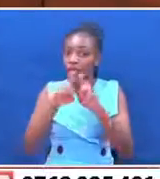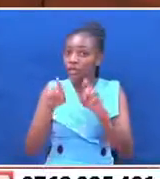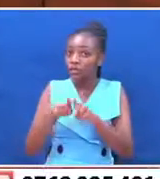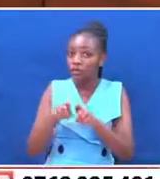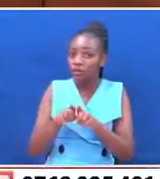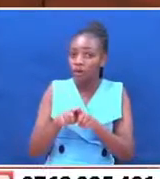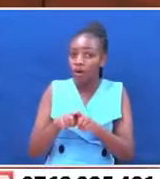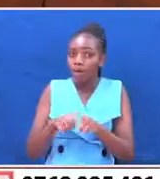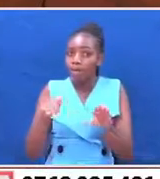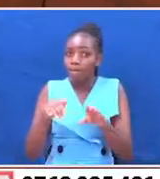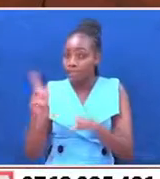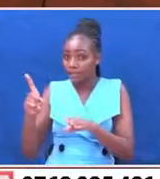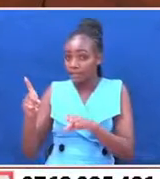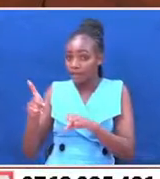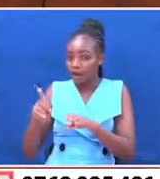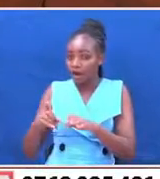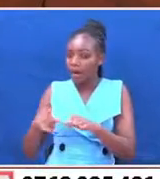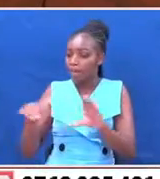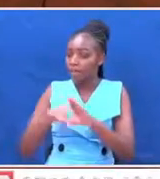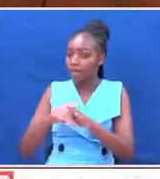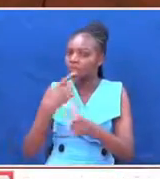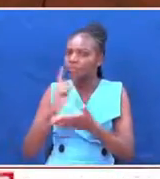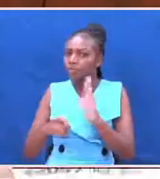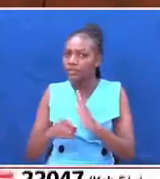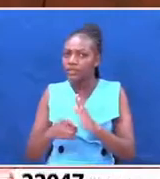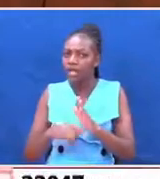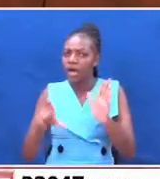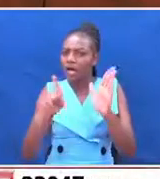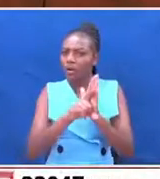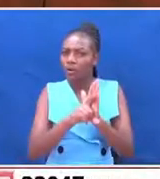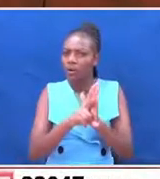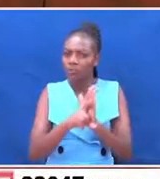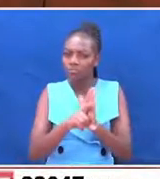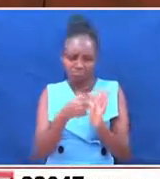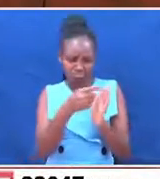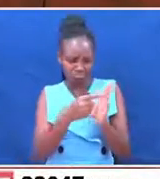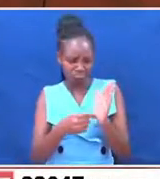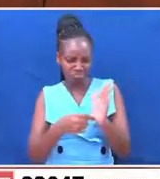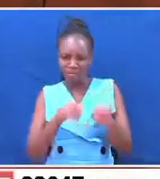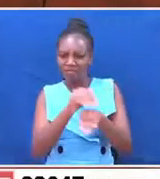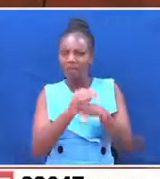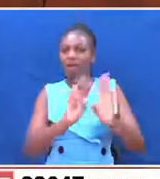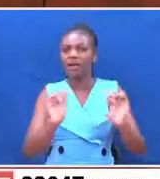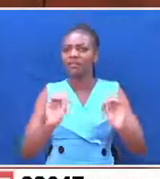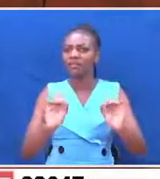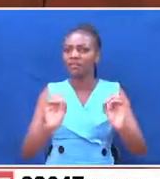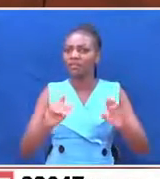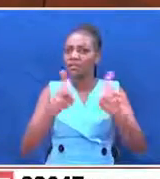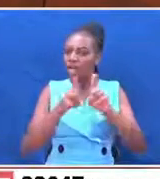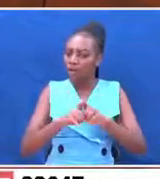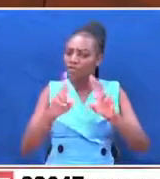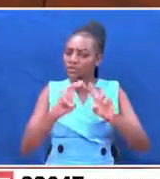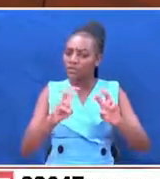hivyo, wabunge wa kamati hiyo uwekezaji wanasema kwamba sheria zilizohitajika hazikufuatwa ipasavyo na